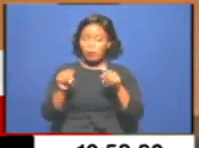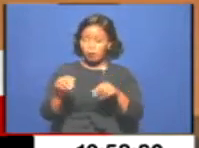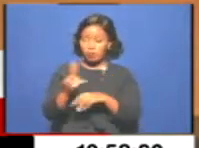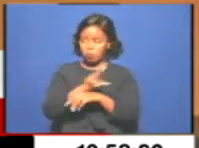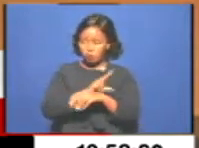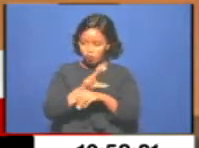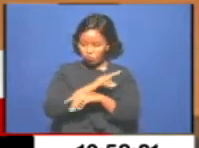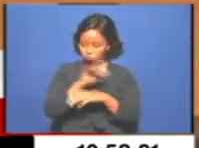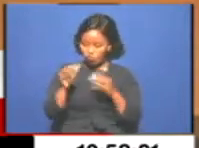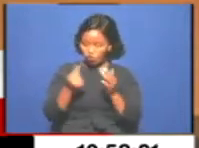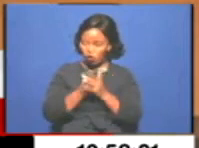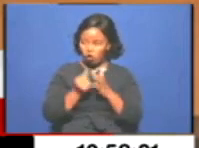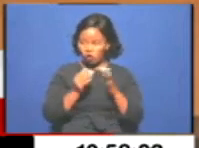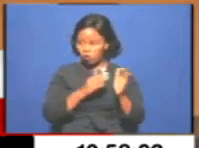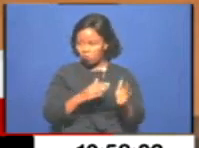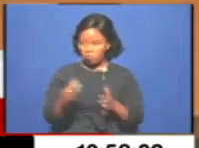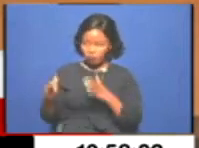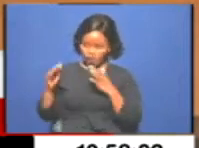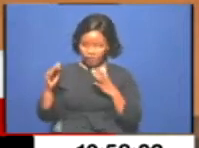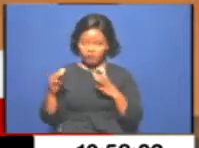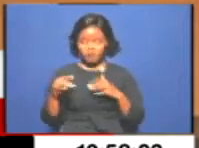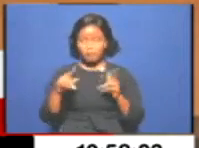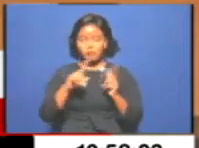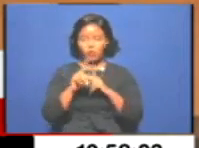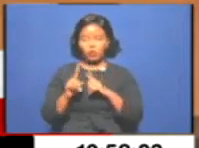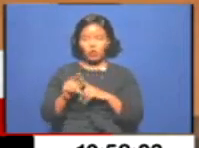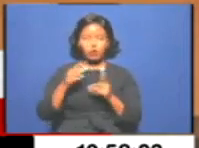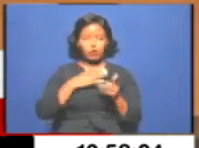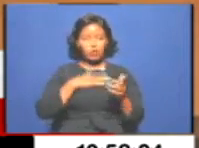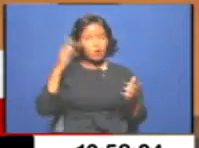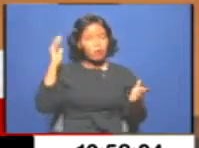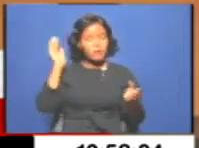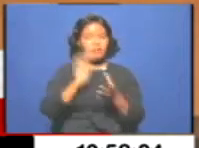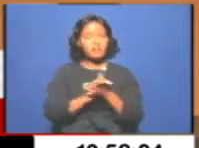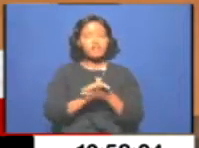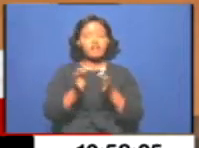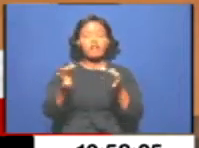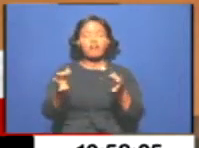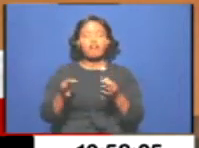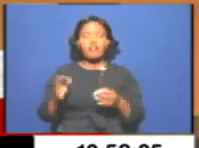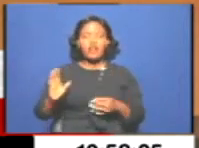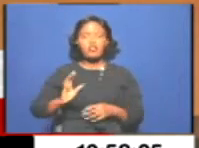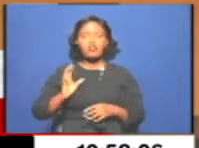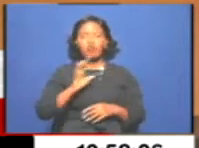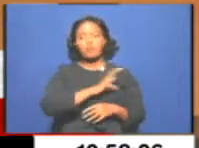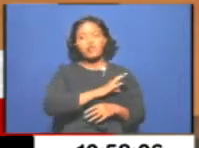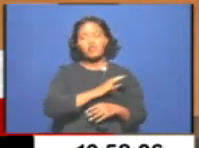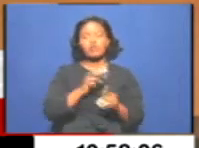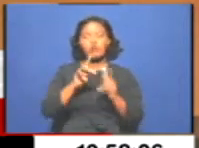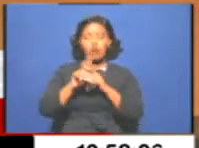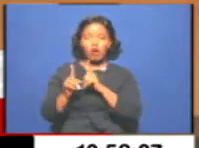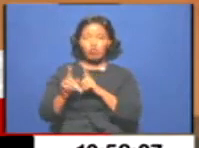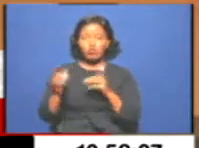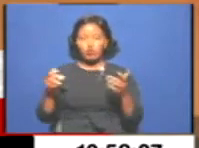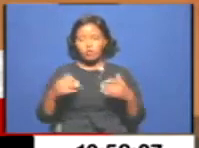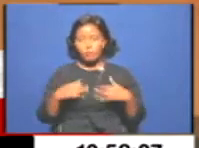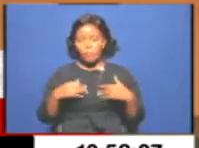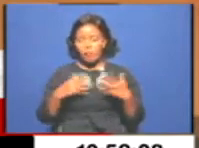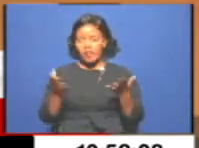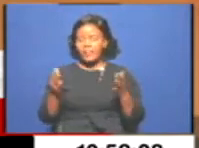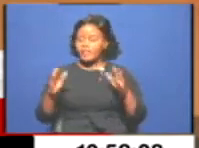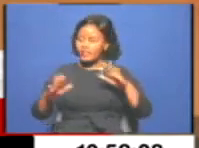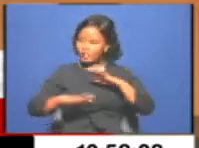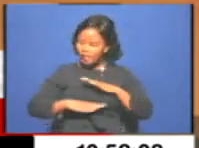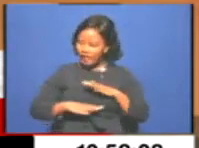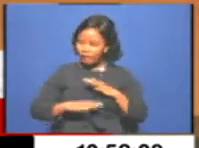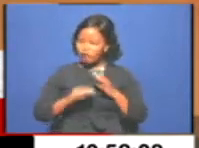plan. Okay. And with that, I believe the Finance Committee was also able to put sufficient funds to be